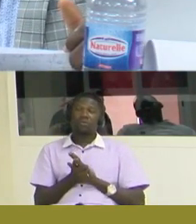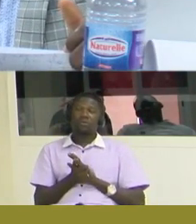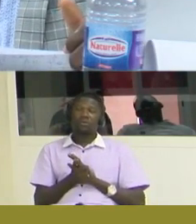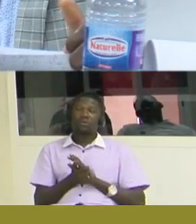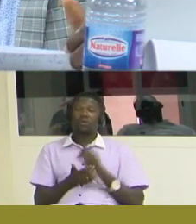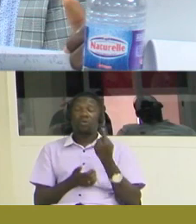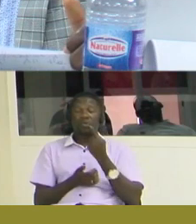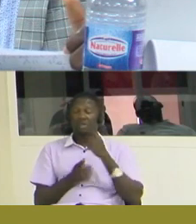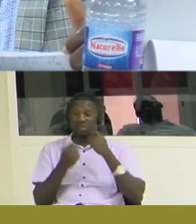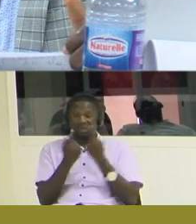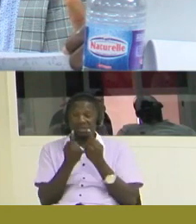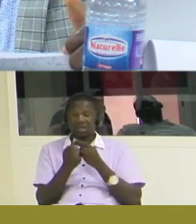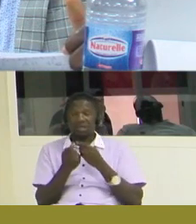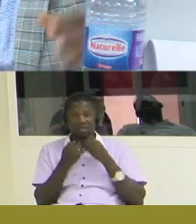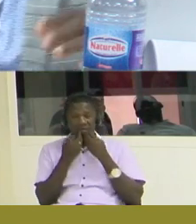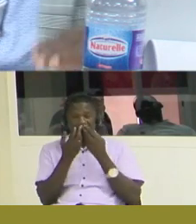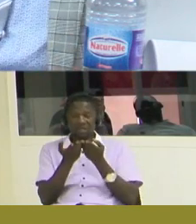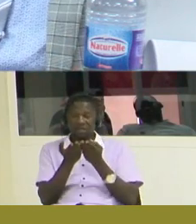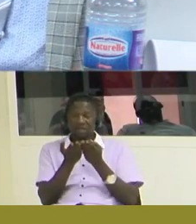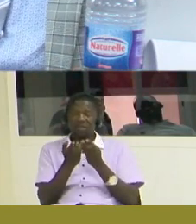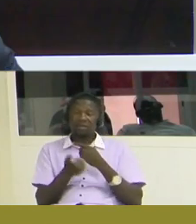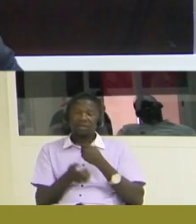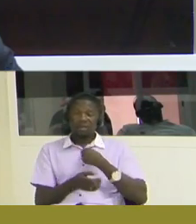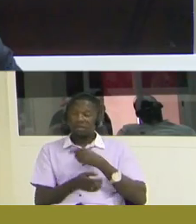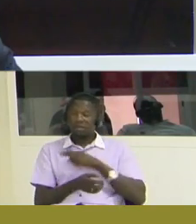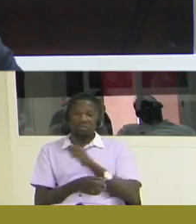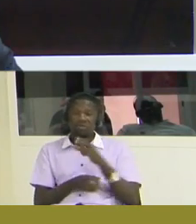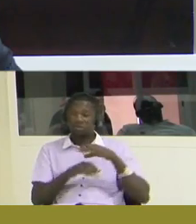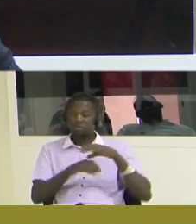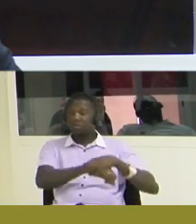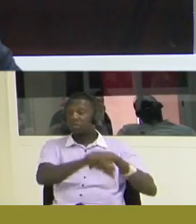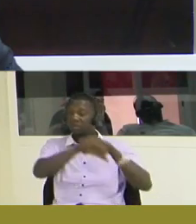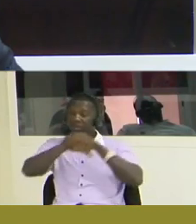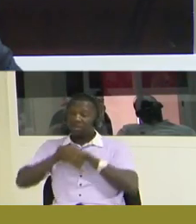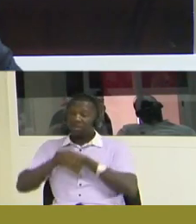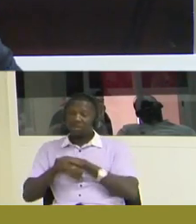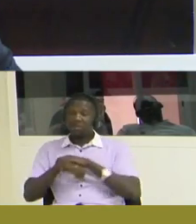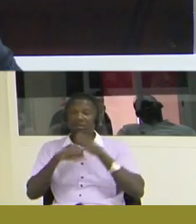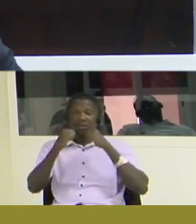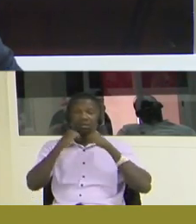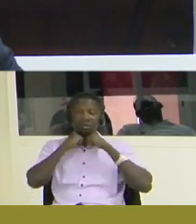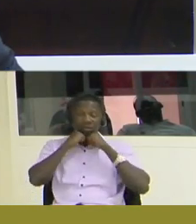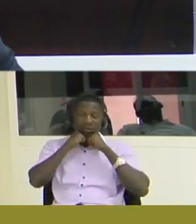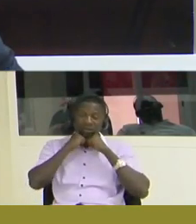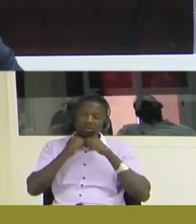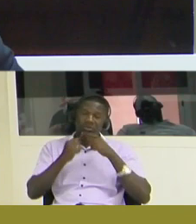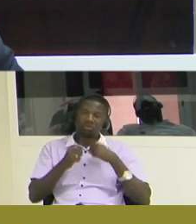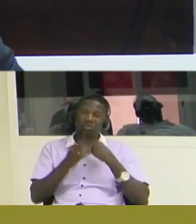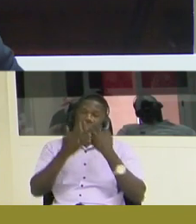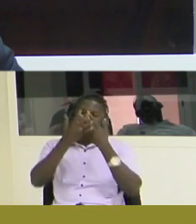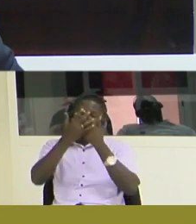I can say is that I did not take sannyasa Valley two mile to prisons